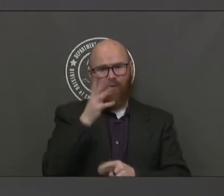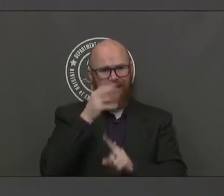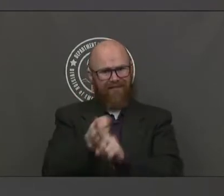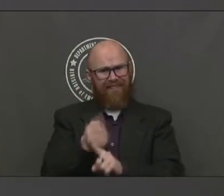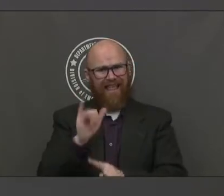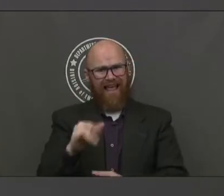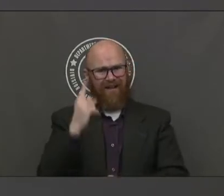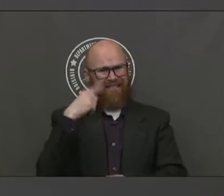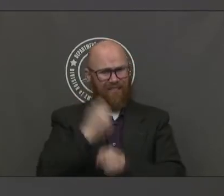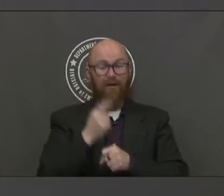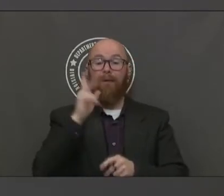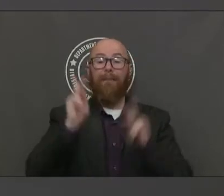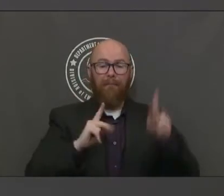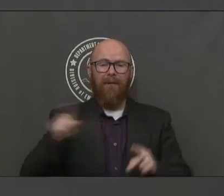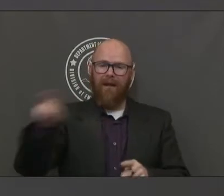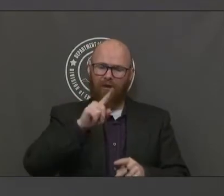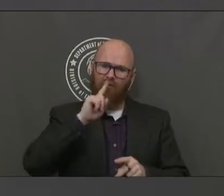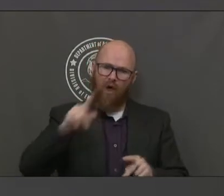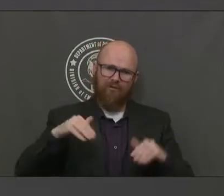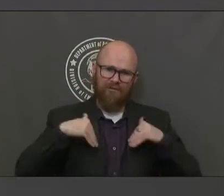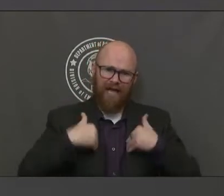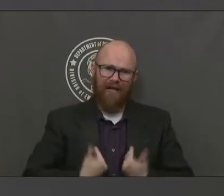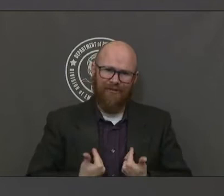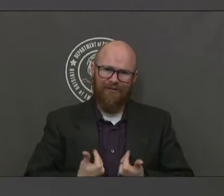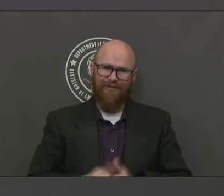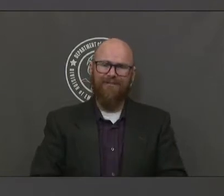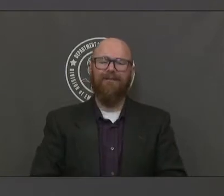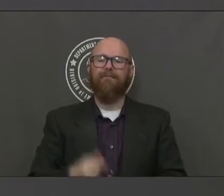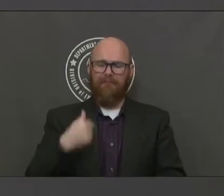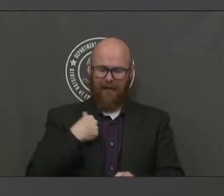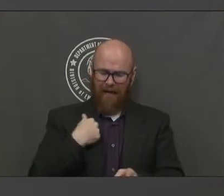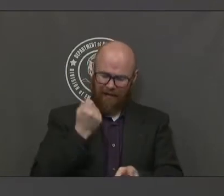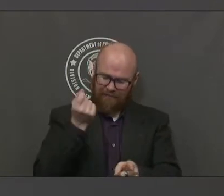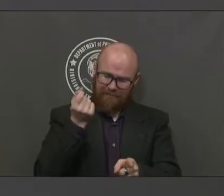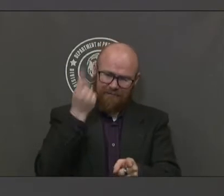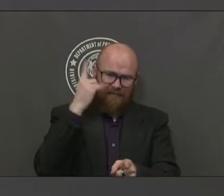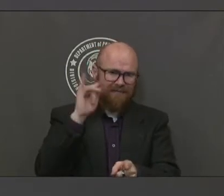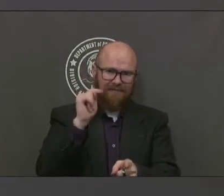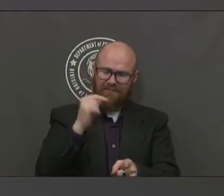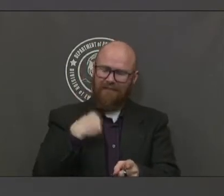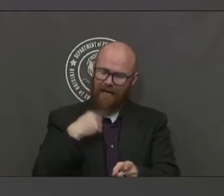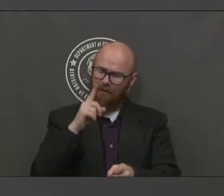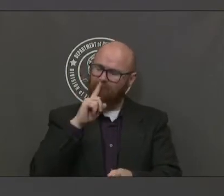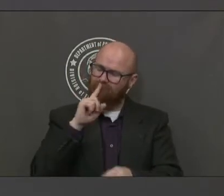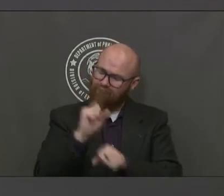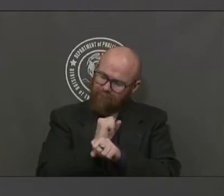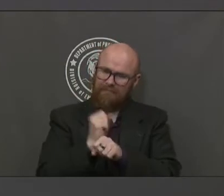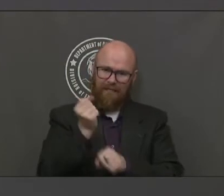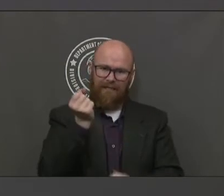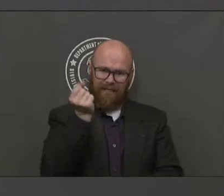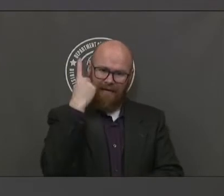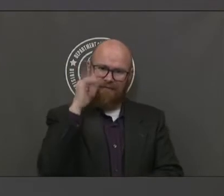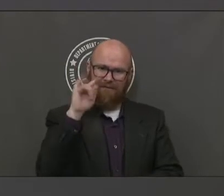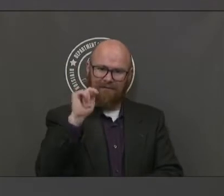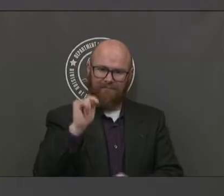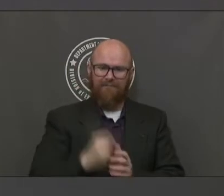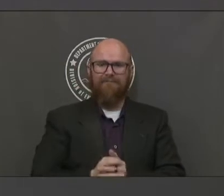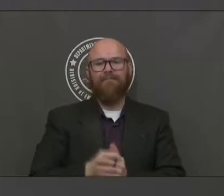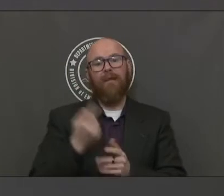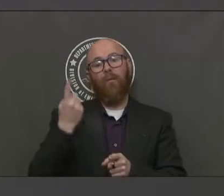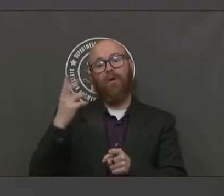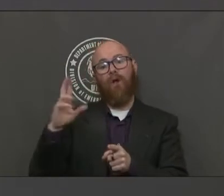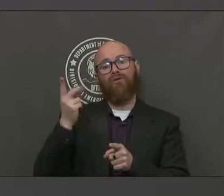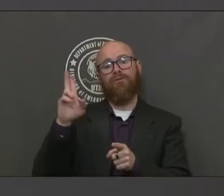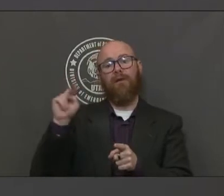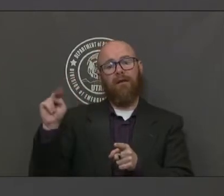so much fatigue, and I get it. I really do. But what Dr. Dunn